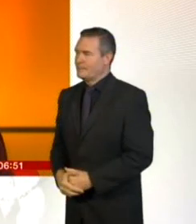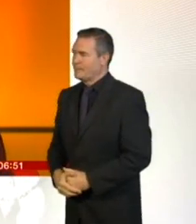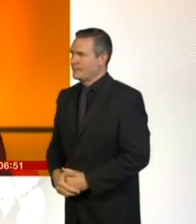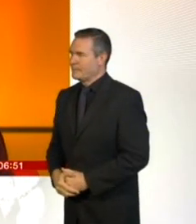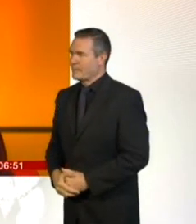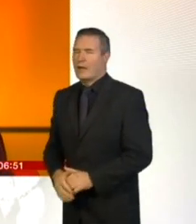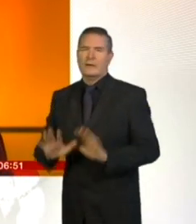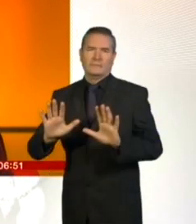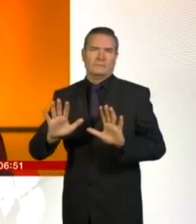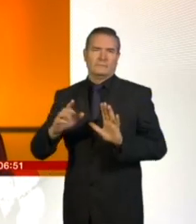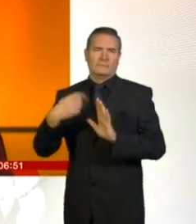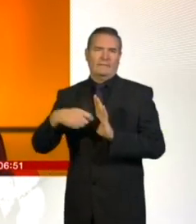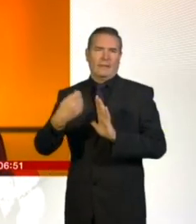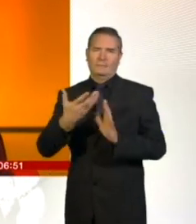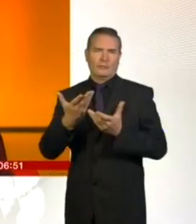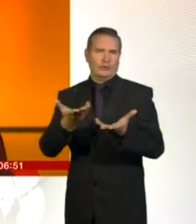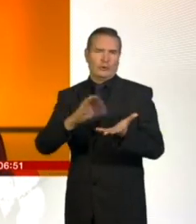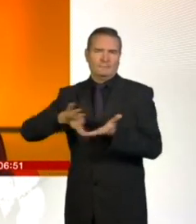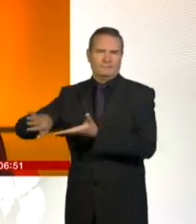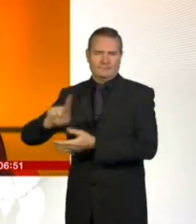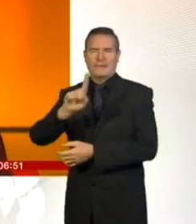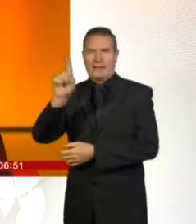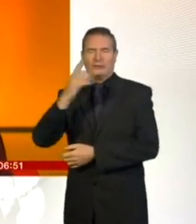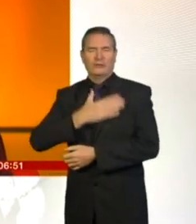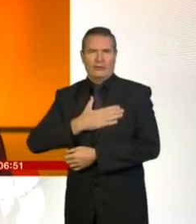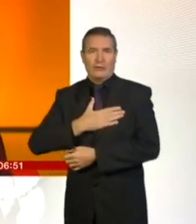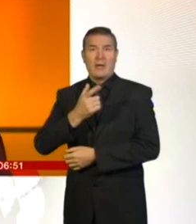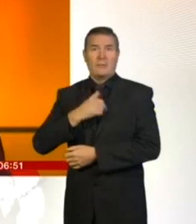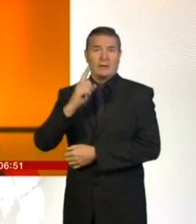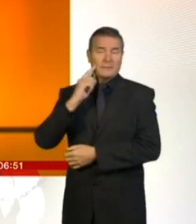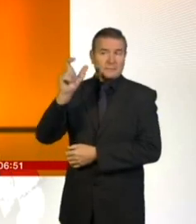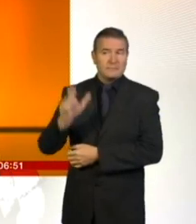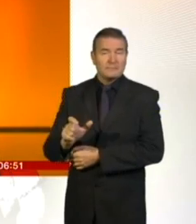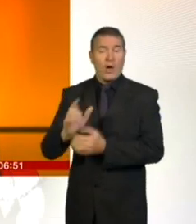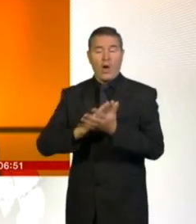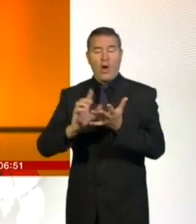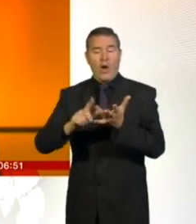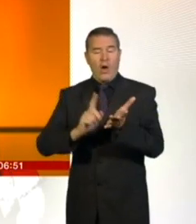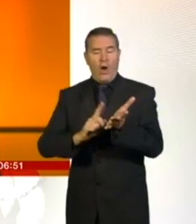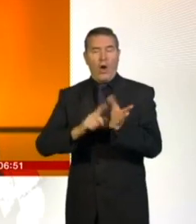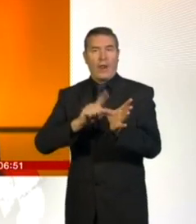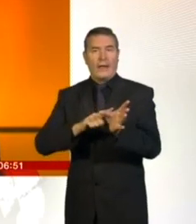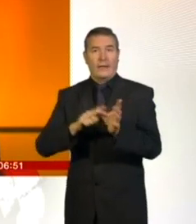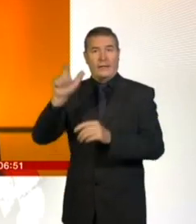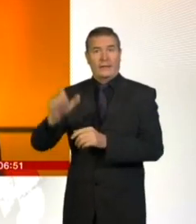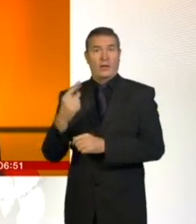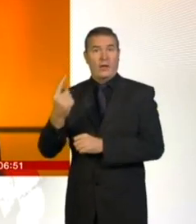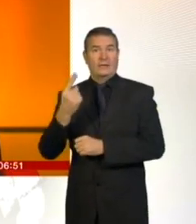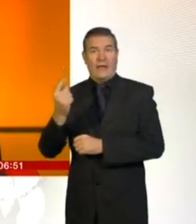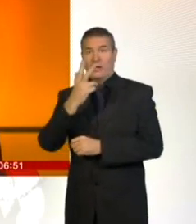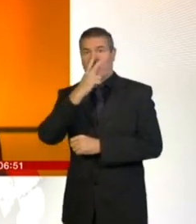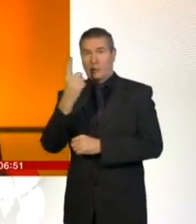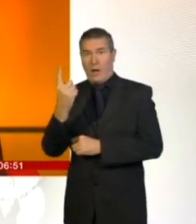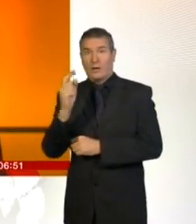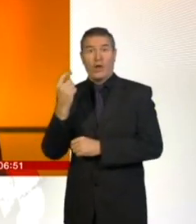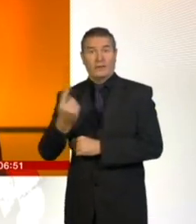Well, we will hear from him in a moment. But let's, if we can, hear from Holly Greeder. Holly is a wheelchair user. She's 21 years